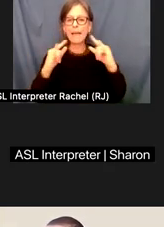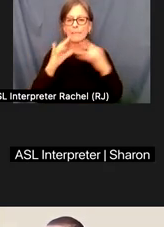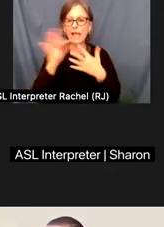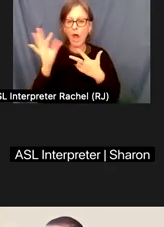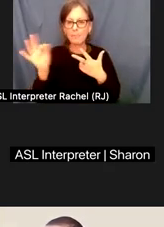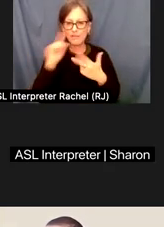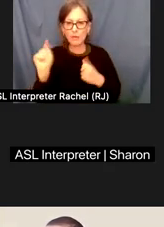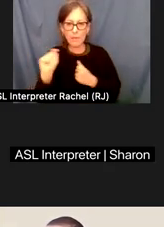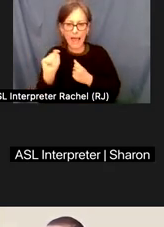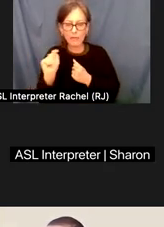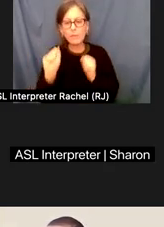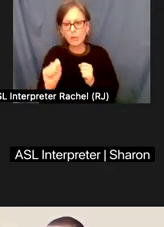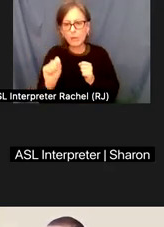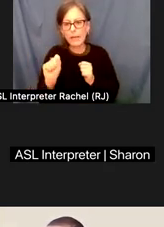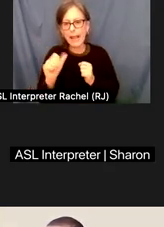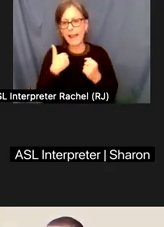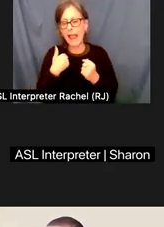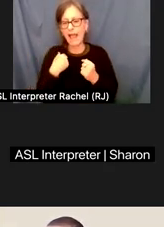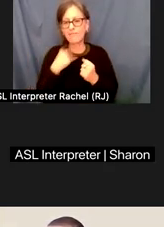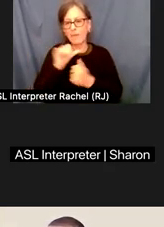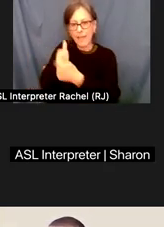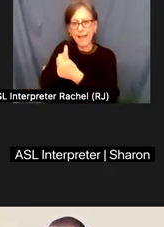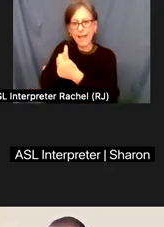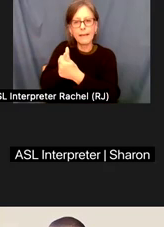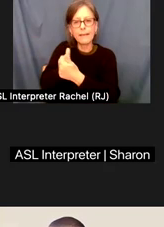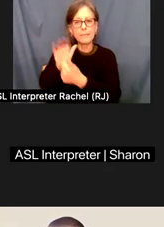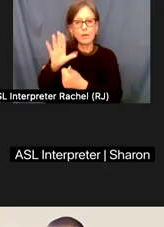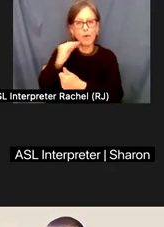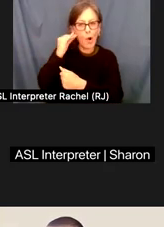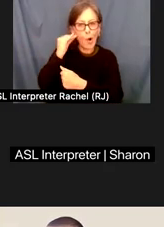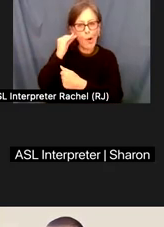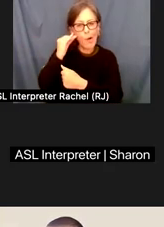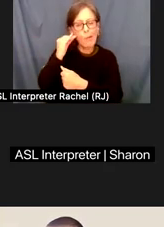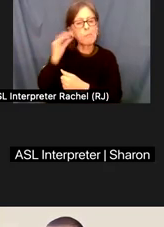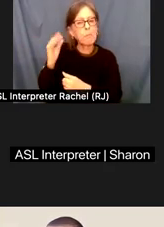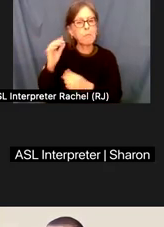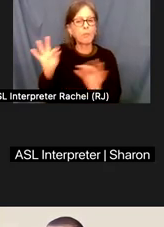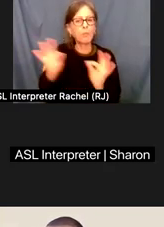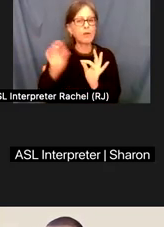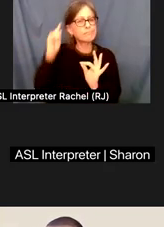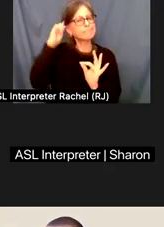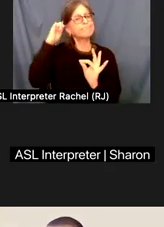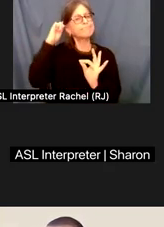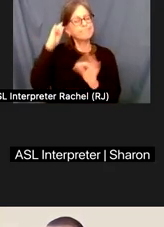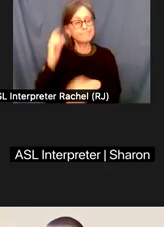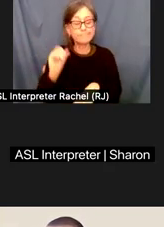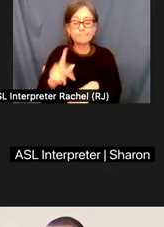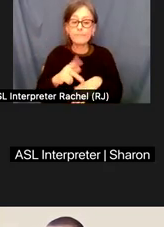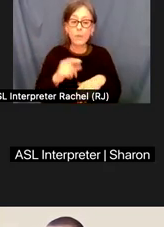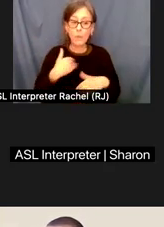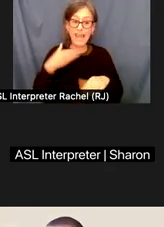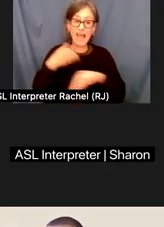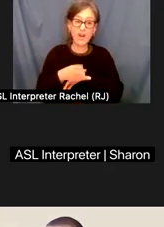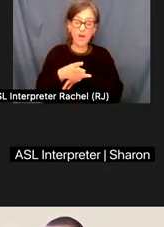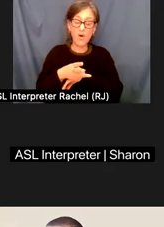look at. But that's always something to be considered. We had over 2,000 water main